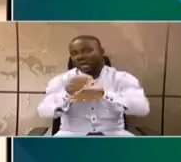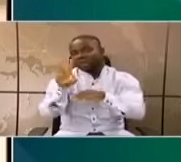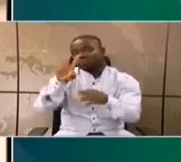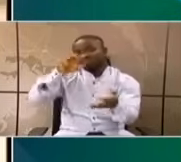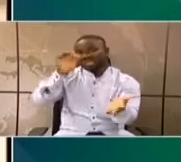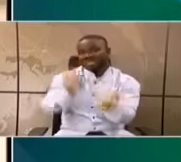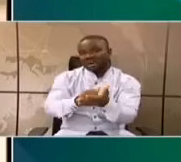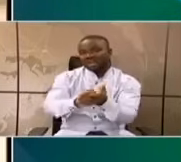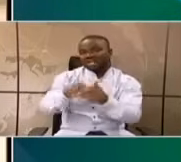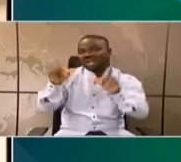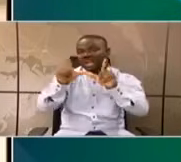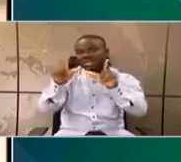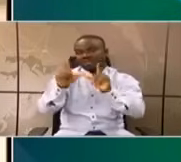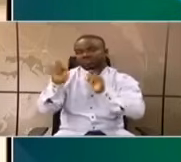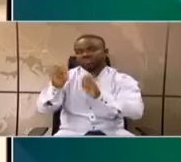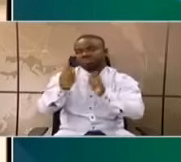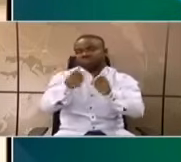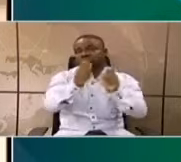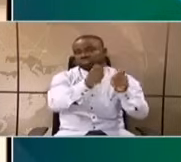dinner